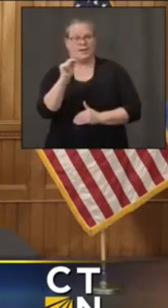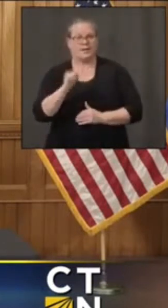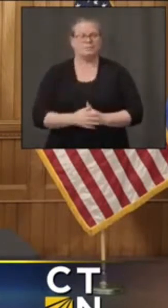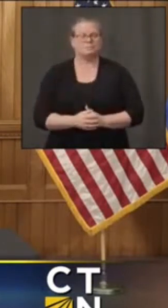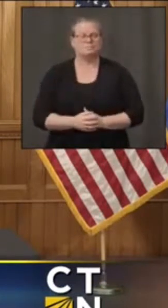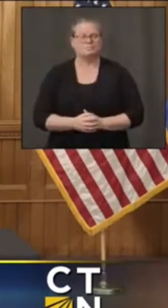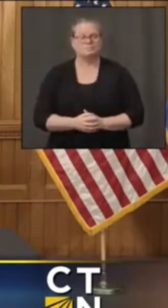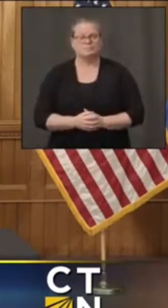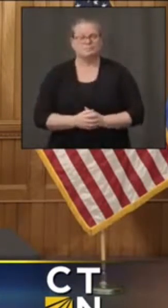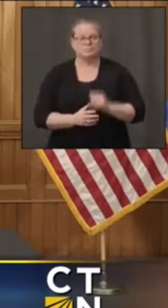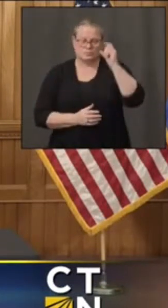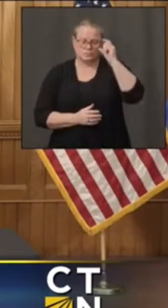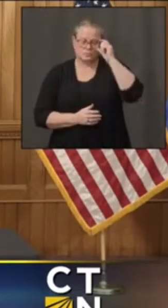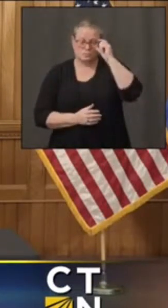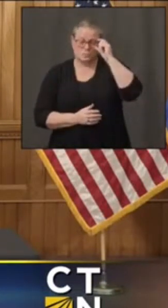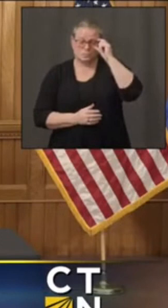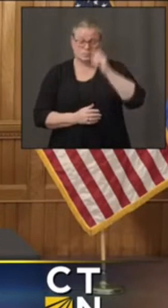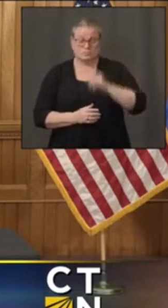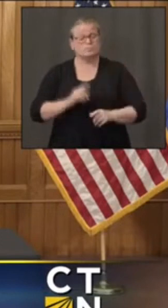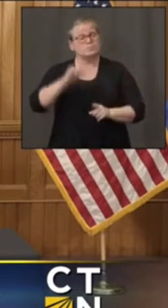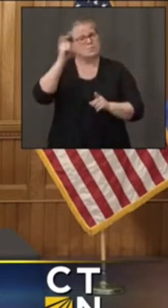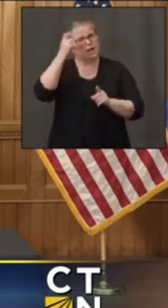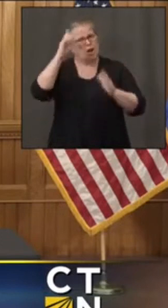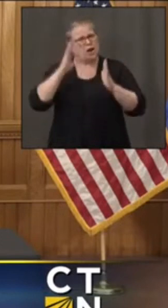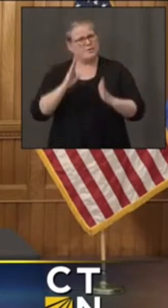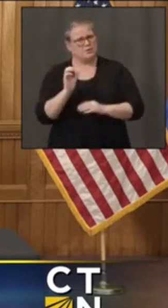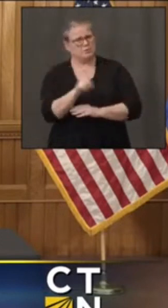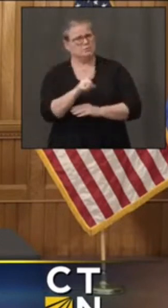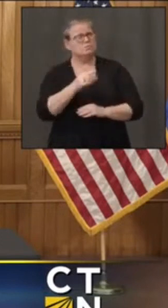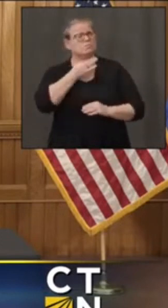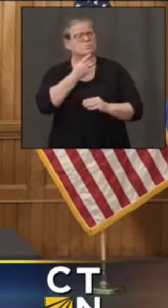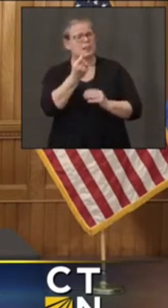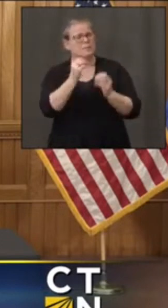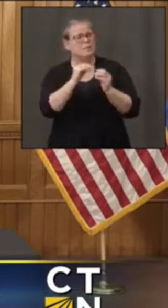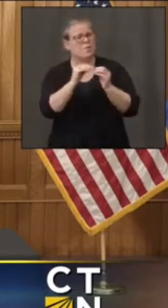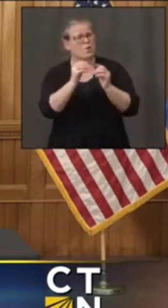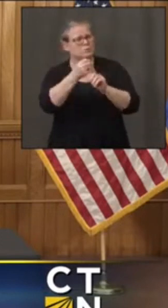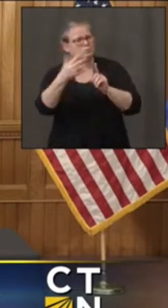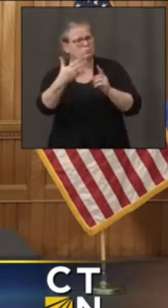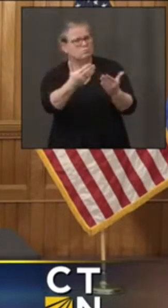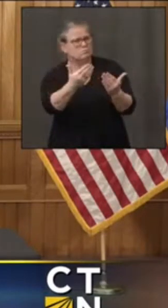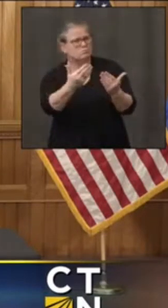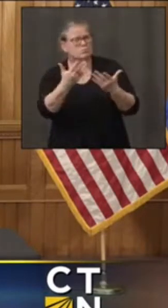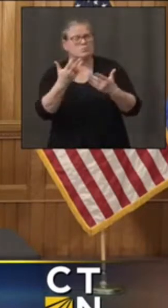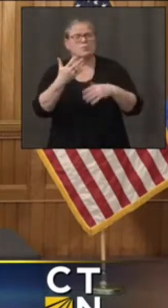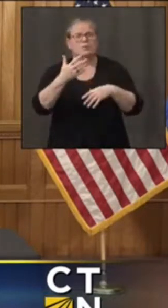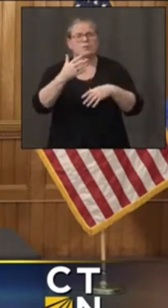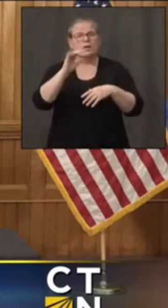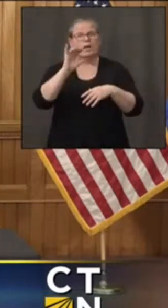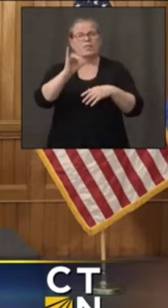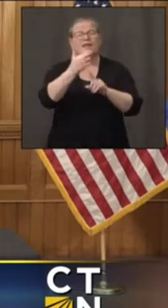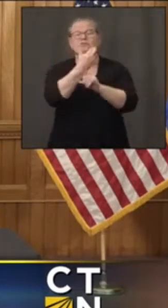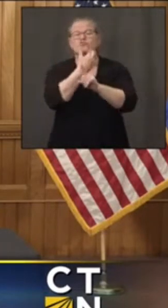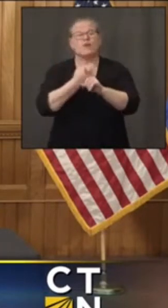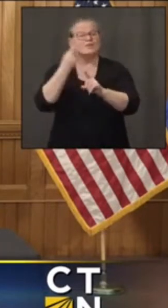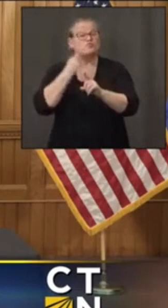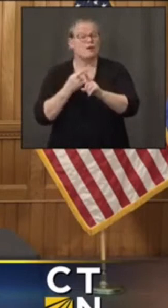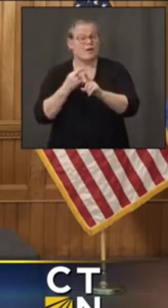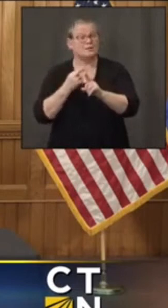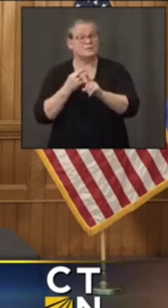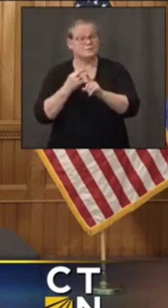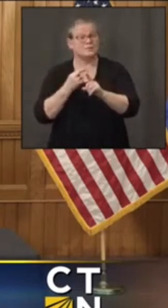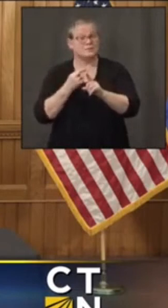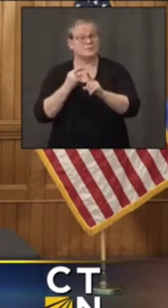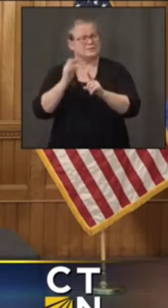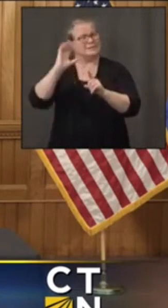Governor, can you talk a little bit more? Are you looking at just enforcing the regulations surrounding these restaurants that are more